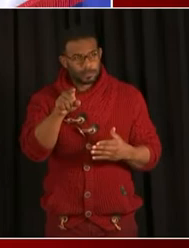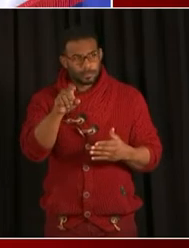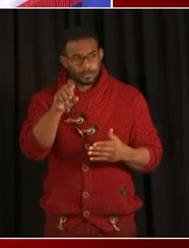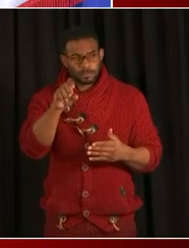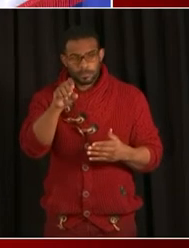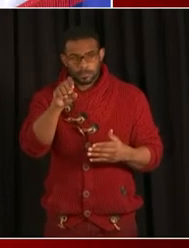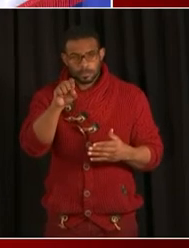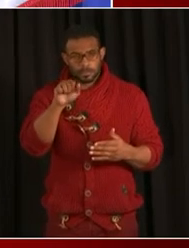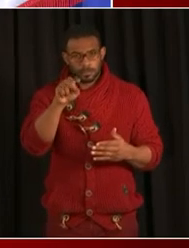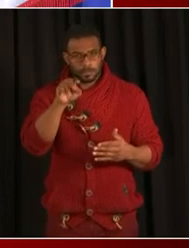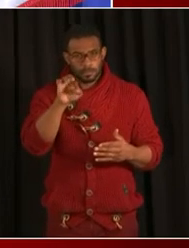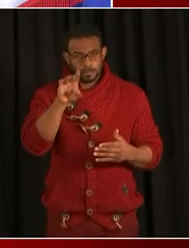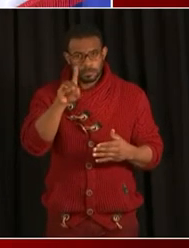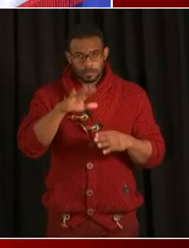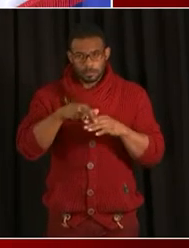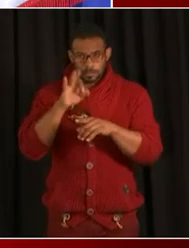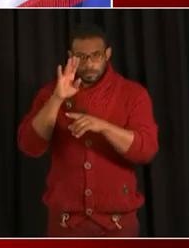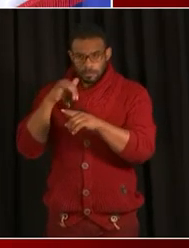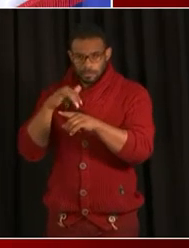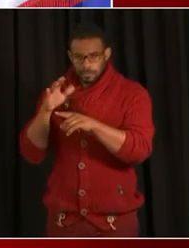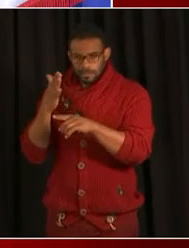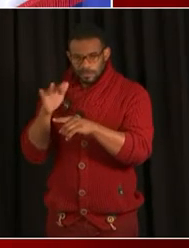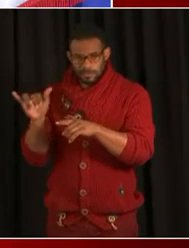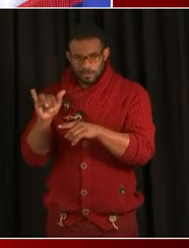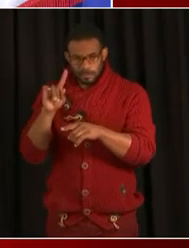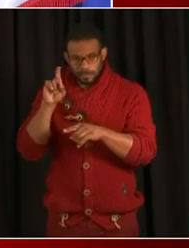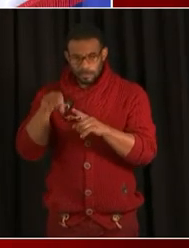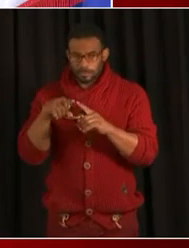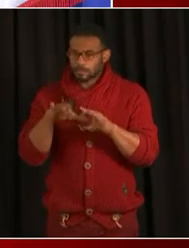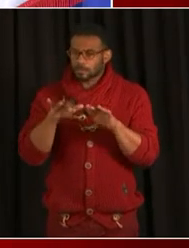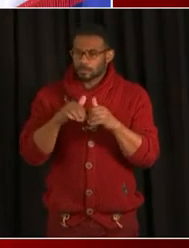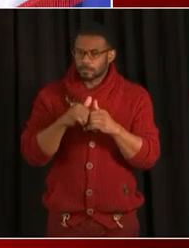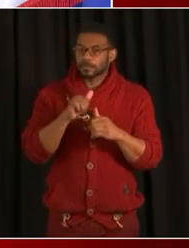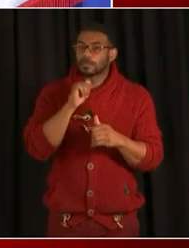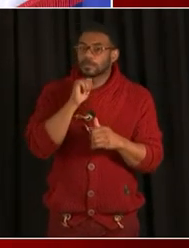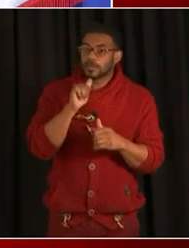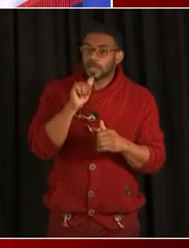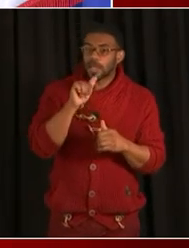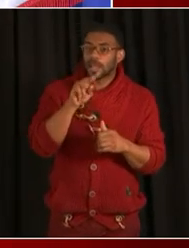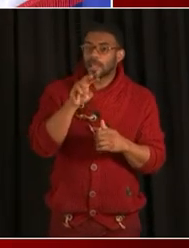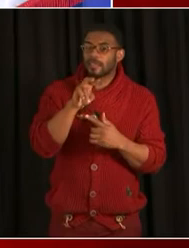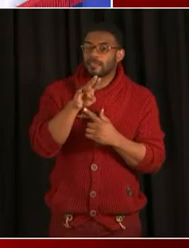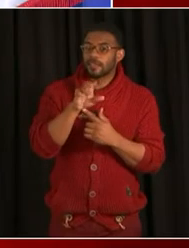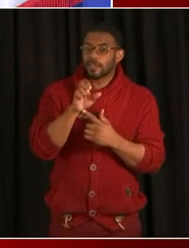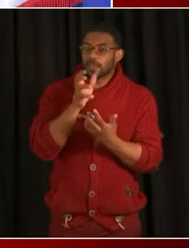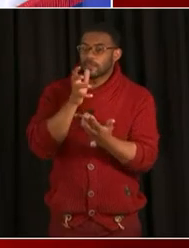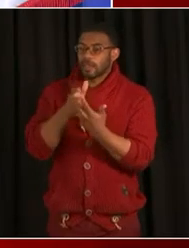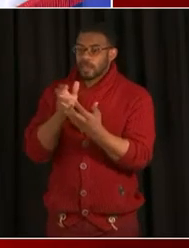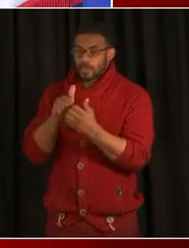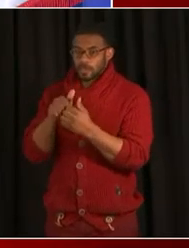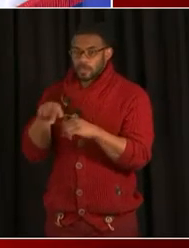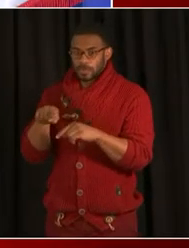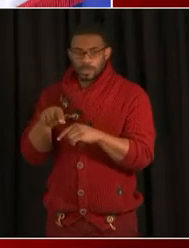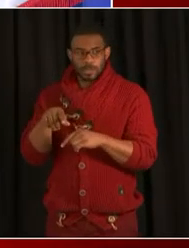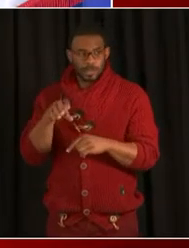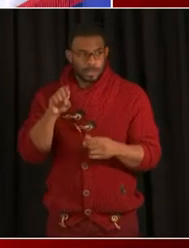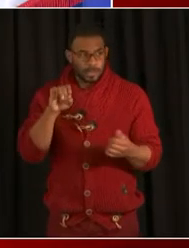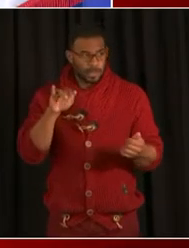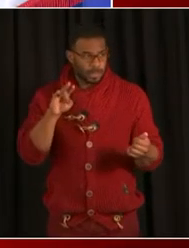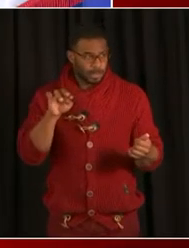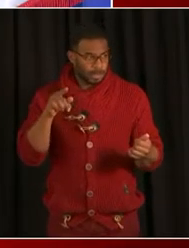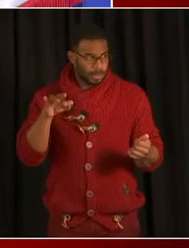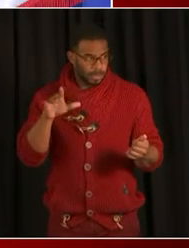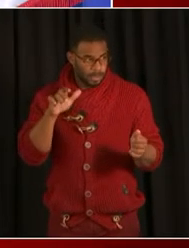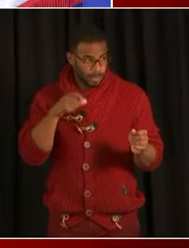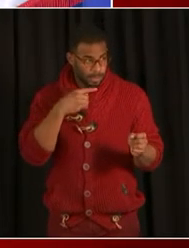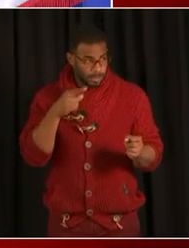And Sanford on Facebook had a very similar question about how the non-venues fit into this. So, Sabangwai, can